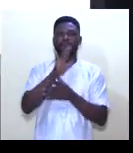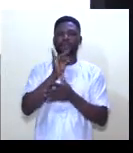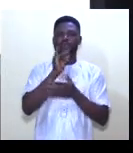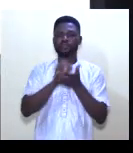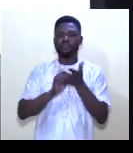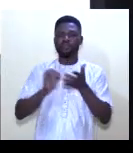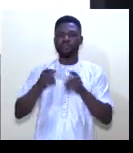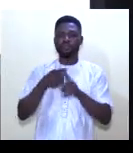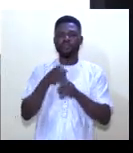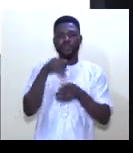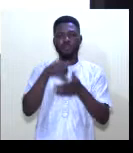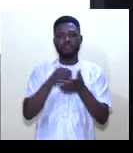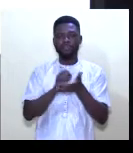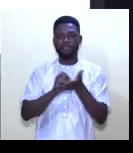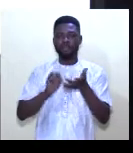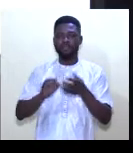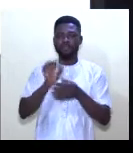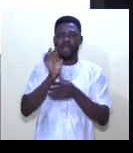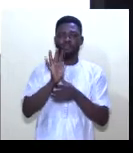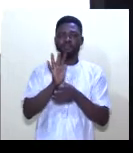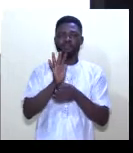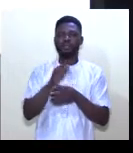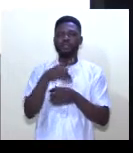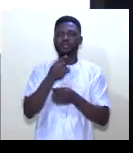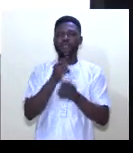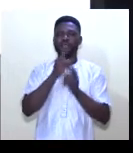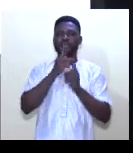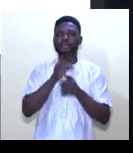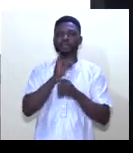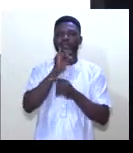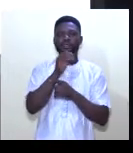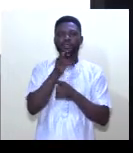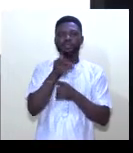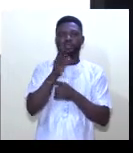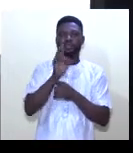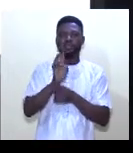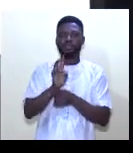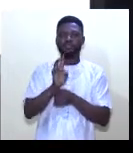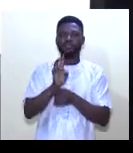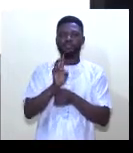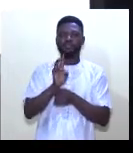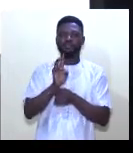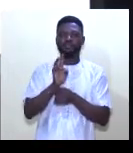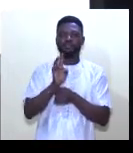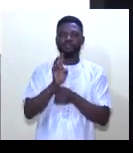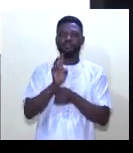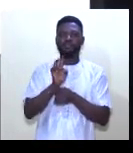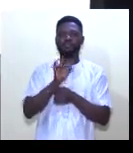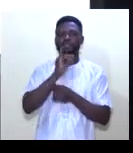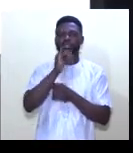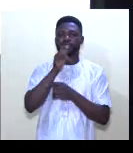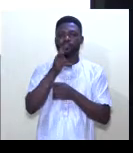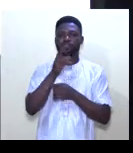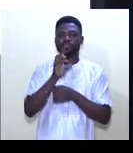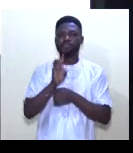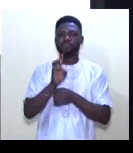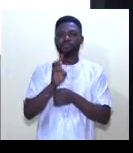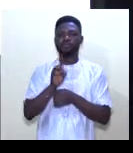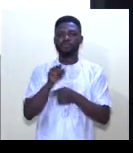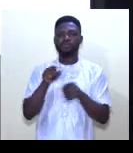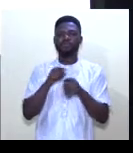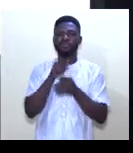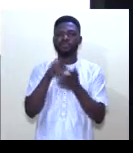Then 5 is subtracted from it. I subtract 5. The answer is 27. Is